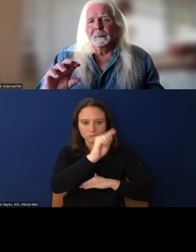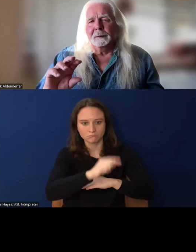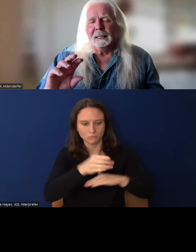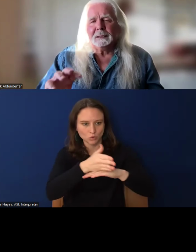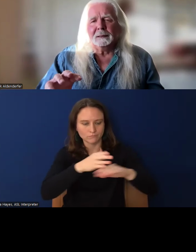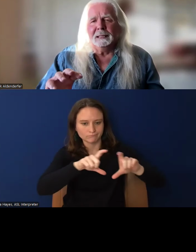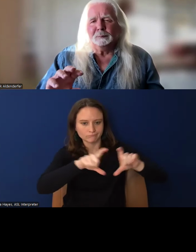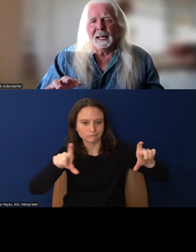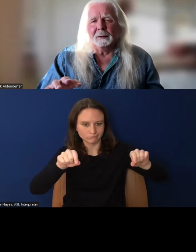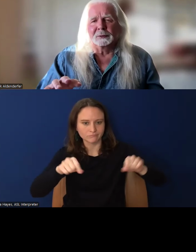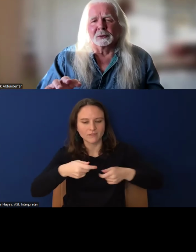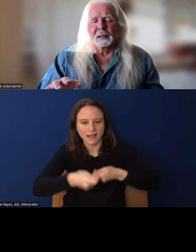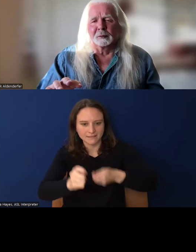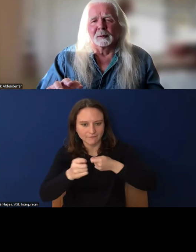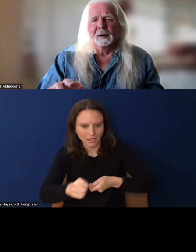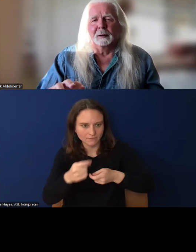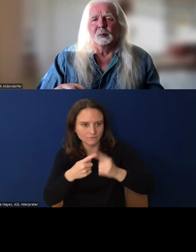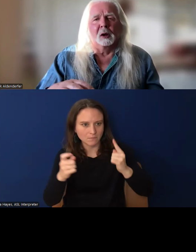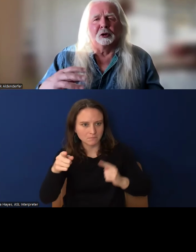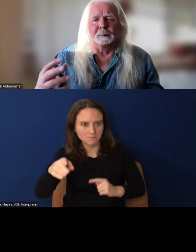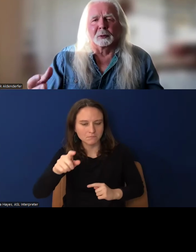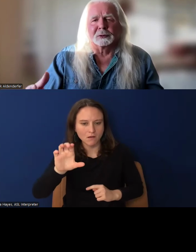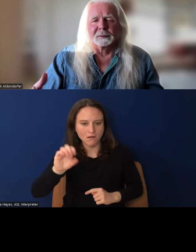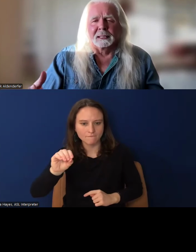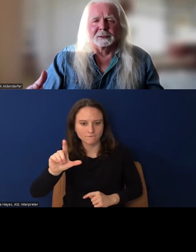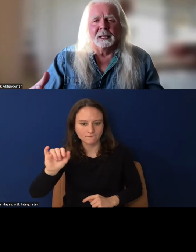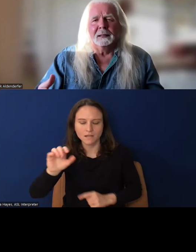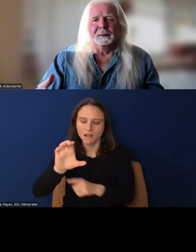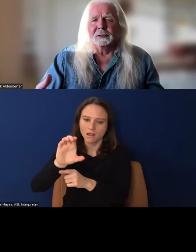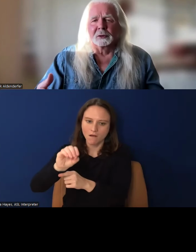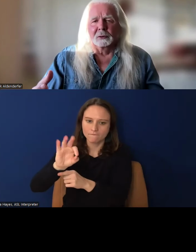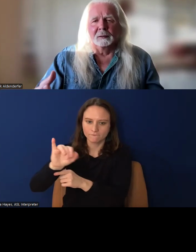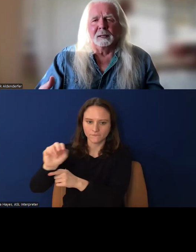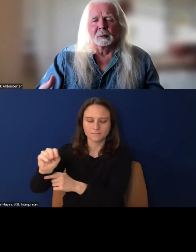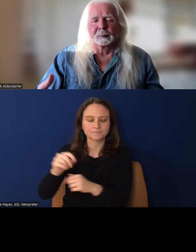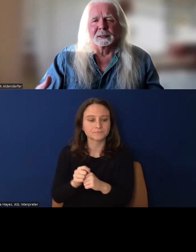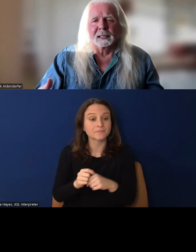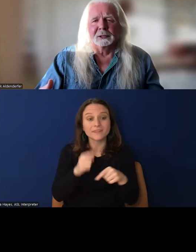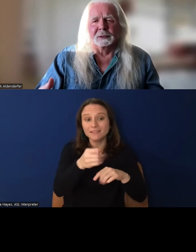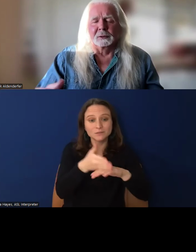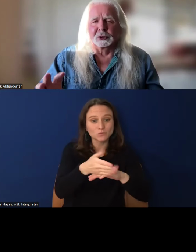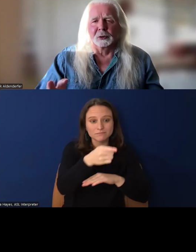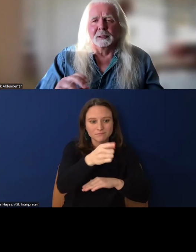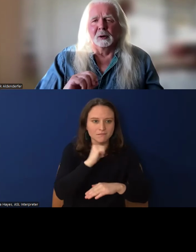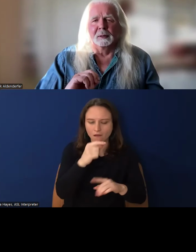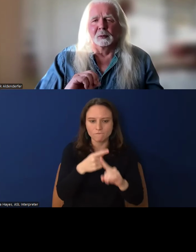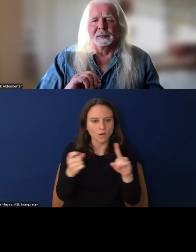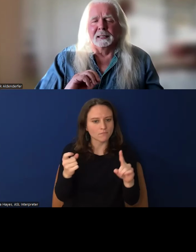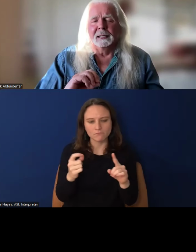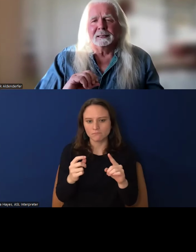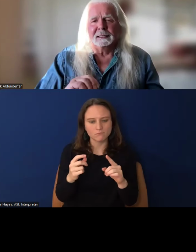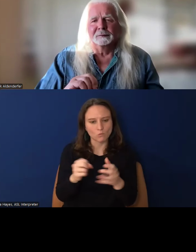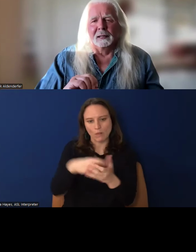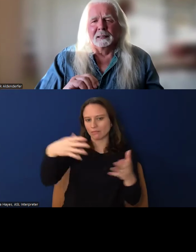Now, these panels are not from a very wealthy person. That is, these are lovely representations. I'll show you in a moment what